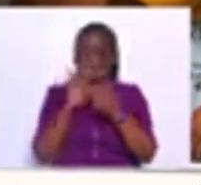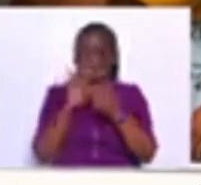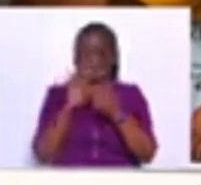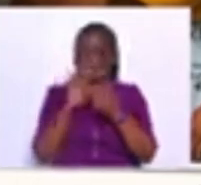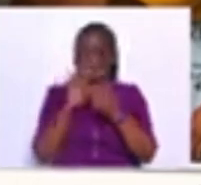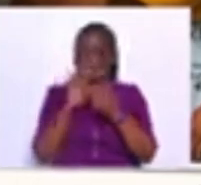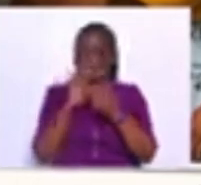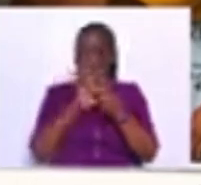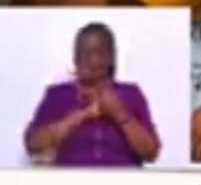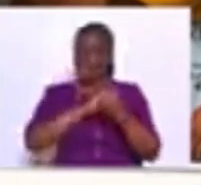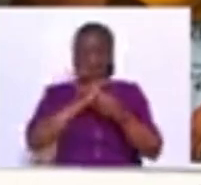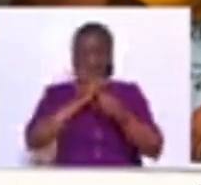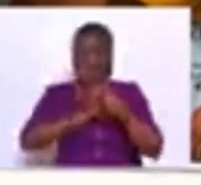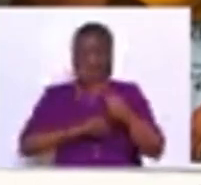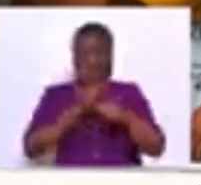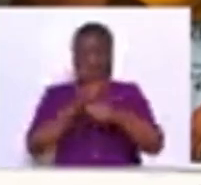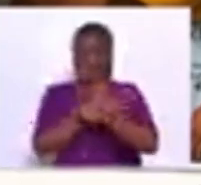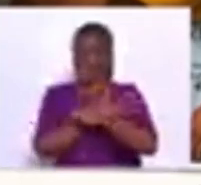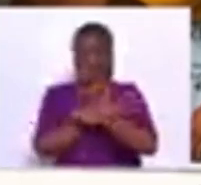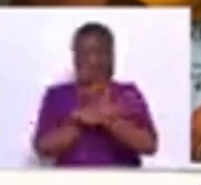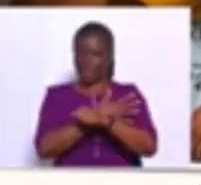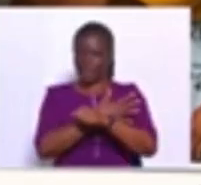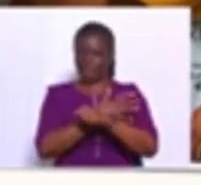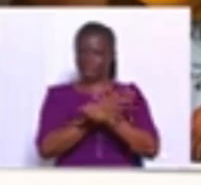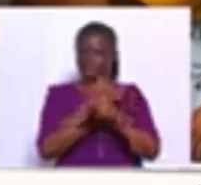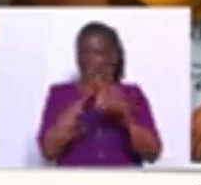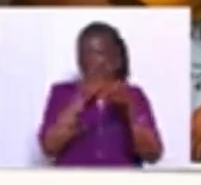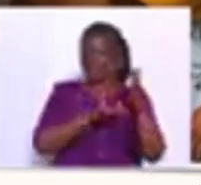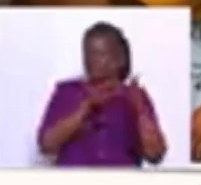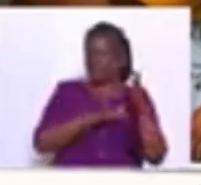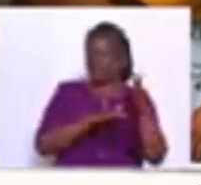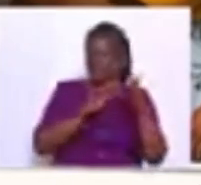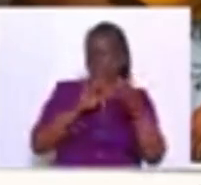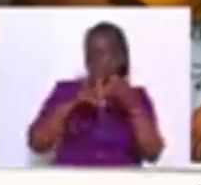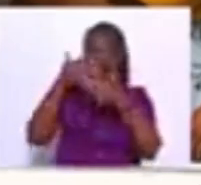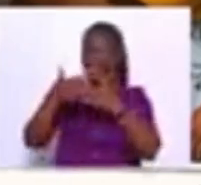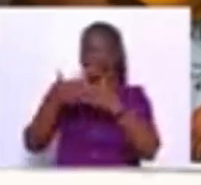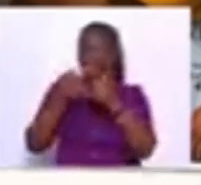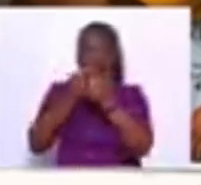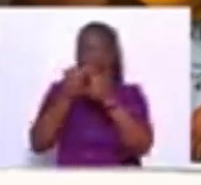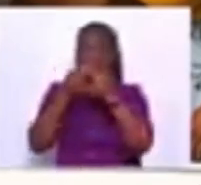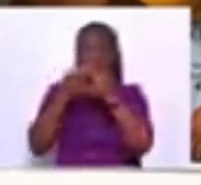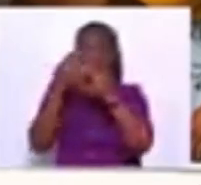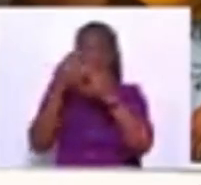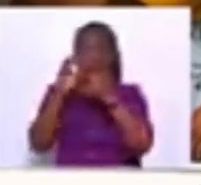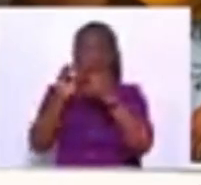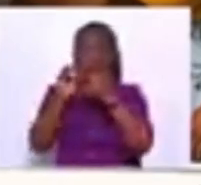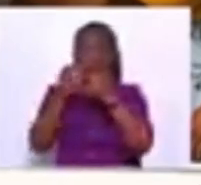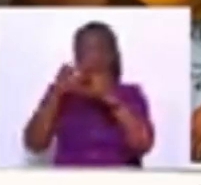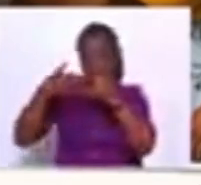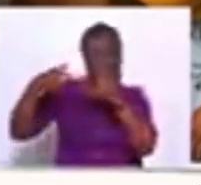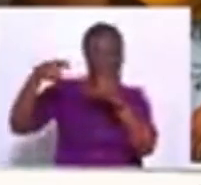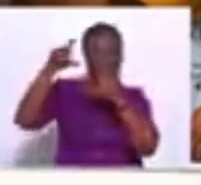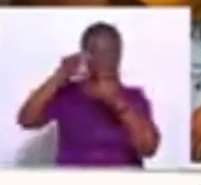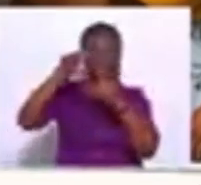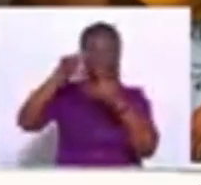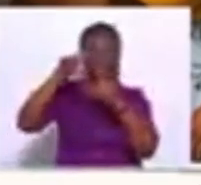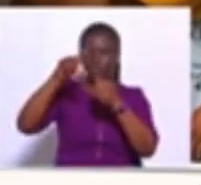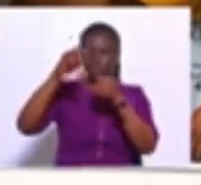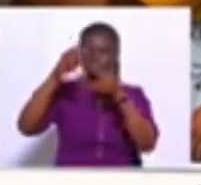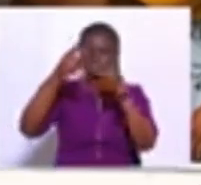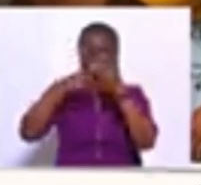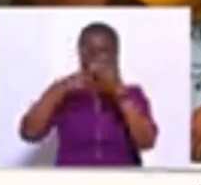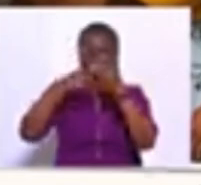24%. If they were born after 1940, it goes up to